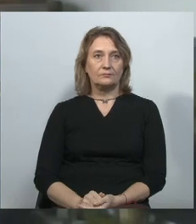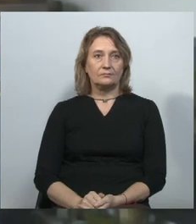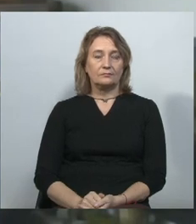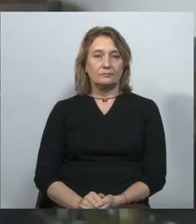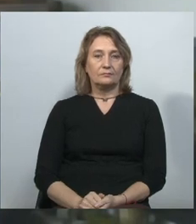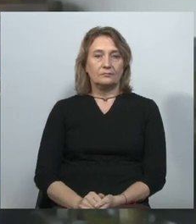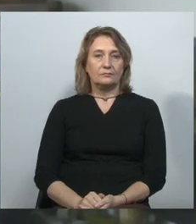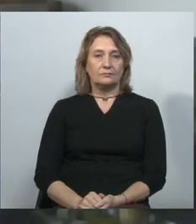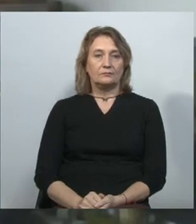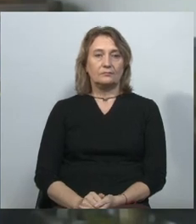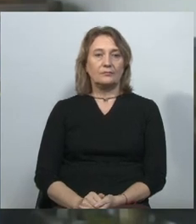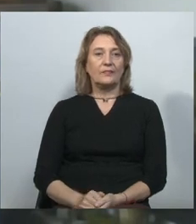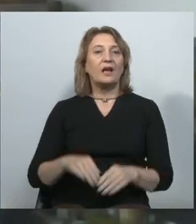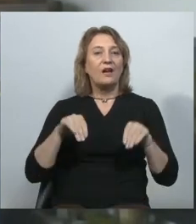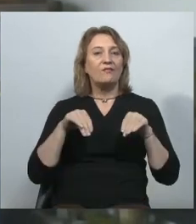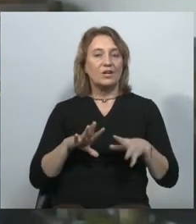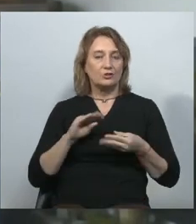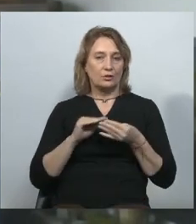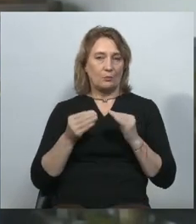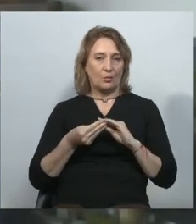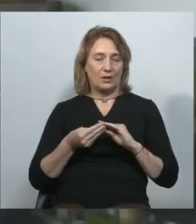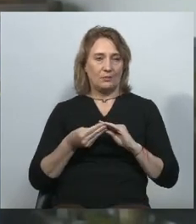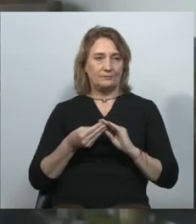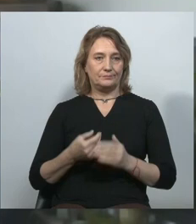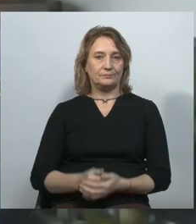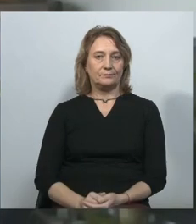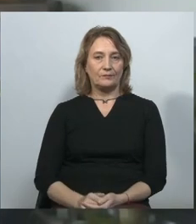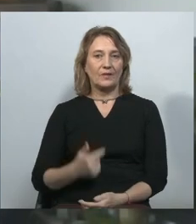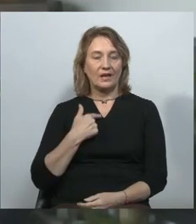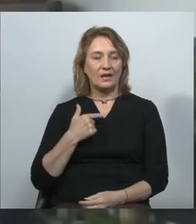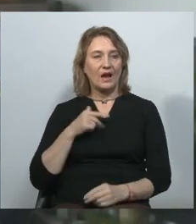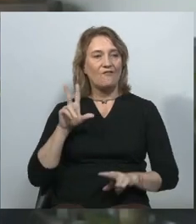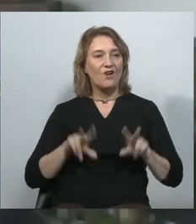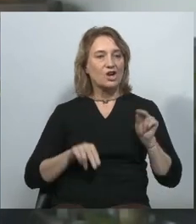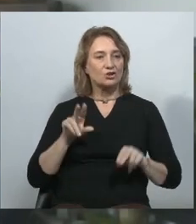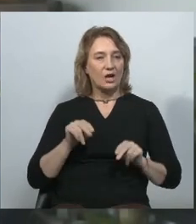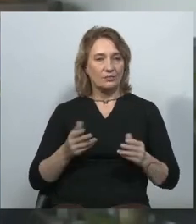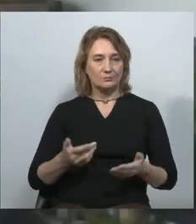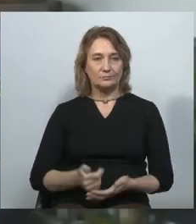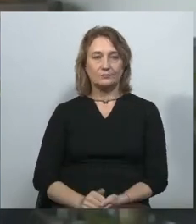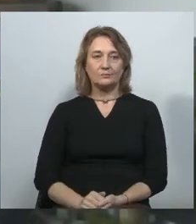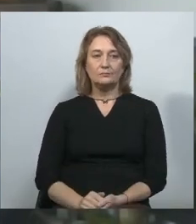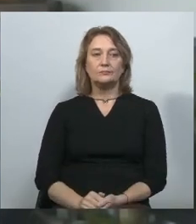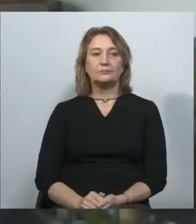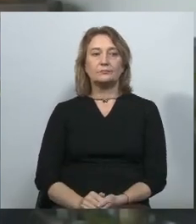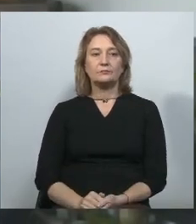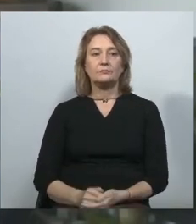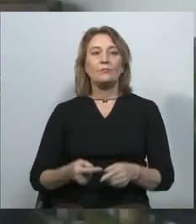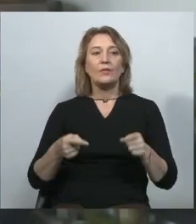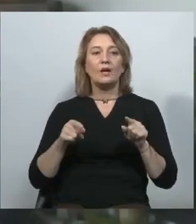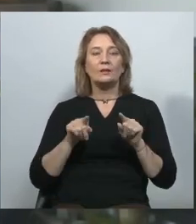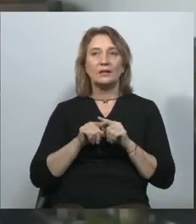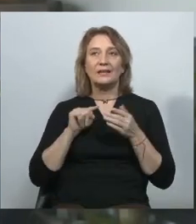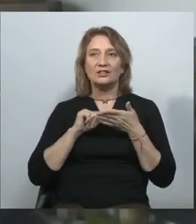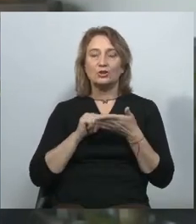This problem. And so I think anything that takes more alternative methods is very important. And that's something also I